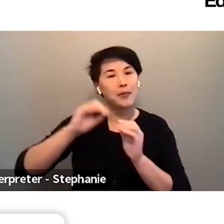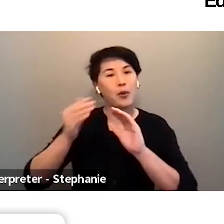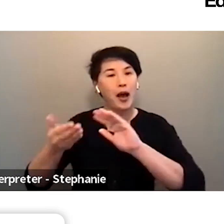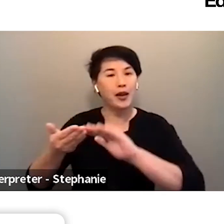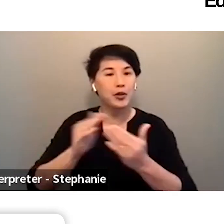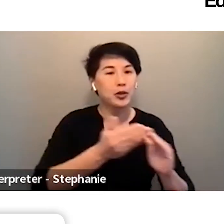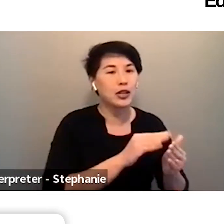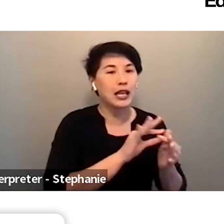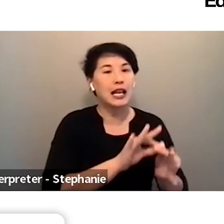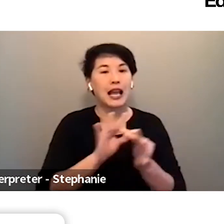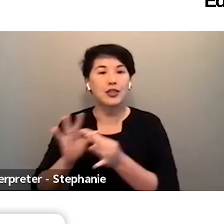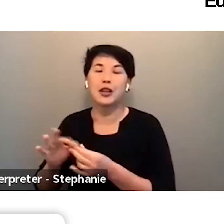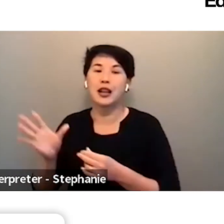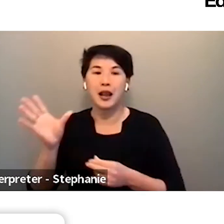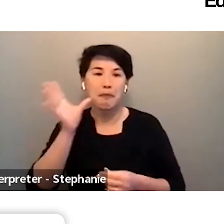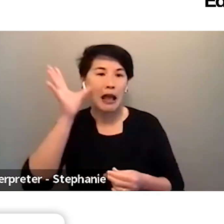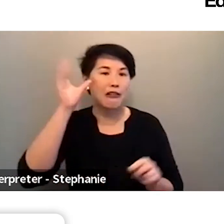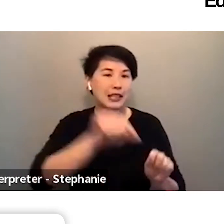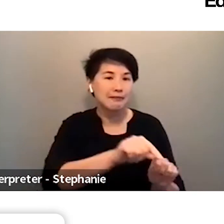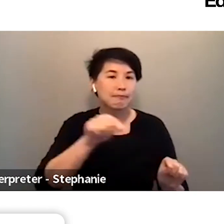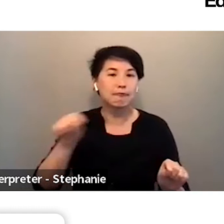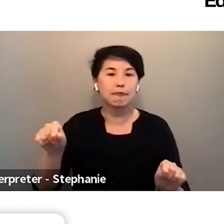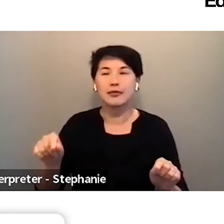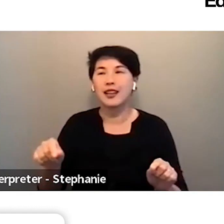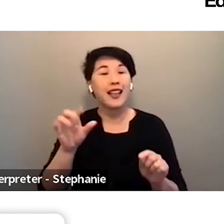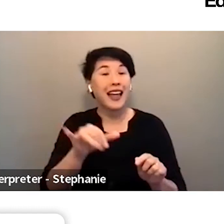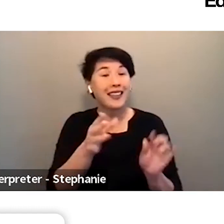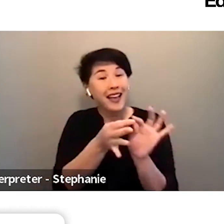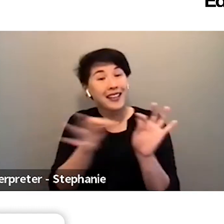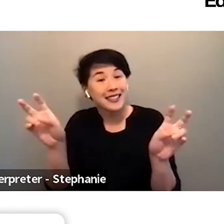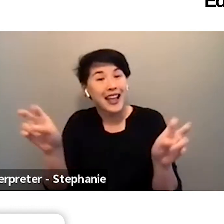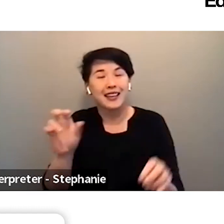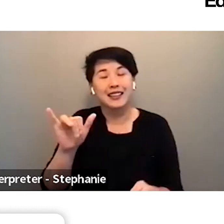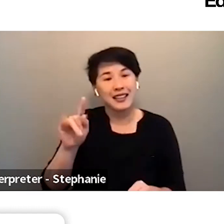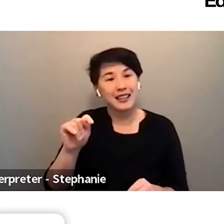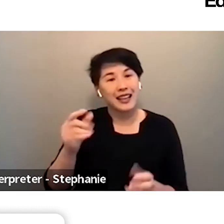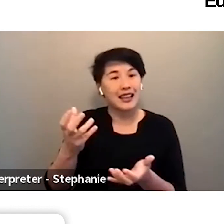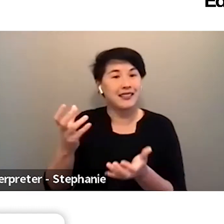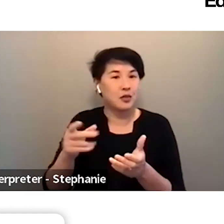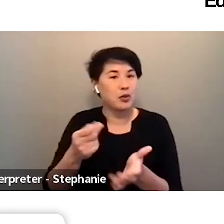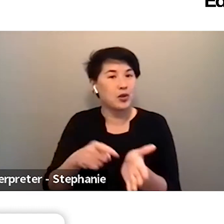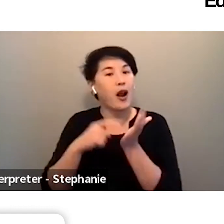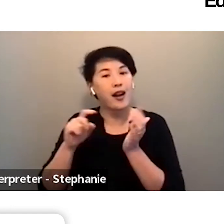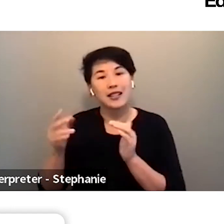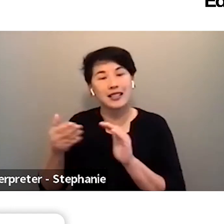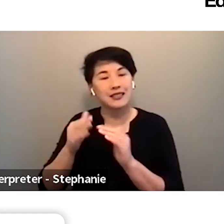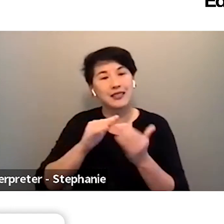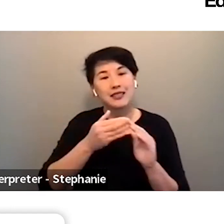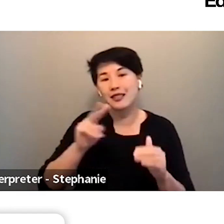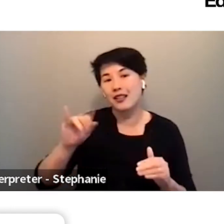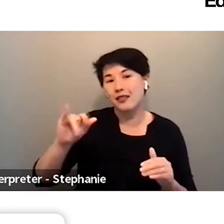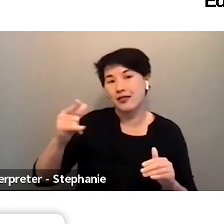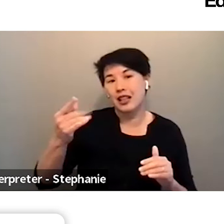this project, it's like, take that saying, it takes a village to raise a child, and so I think for me, yeah,